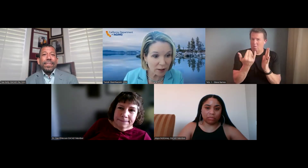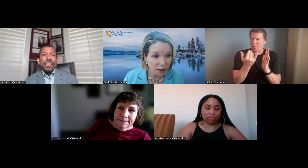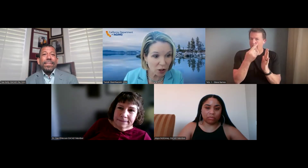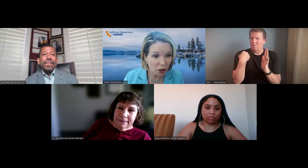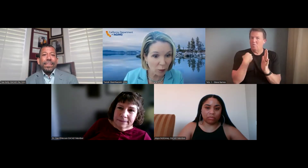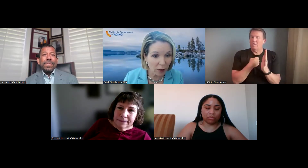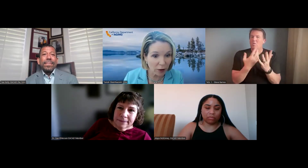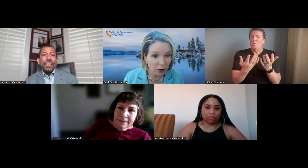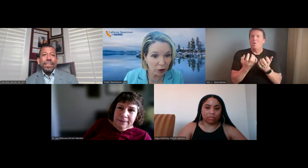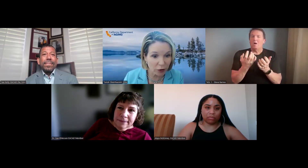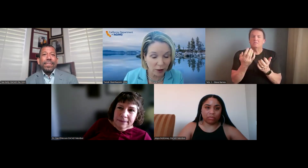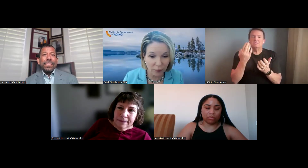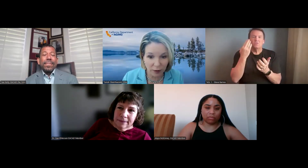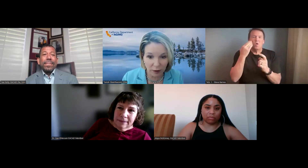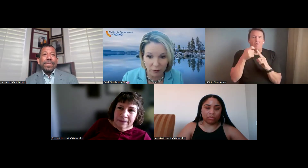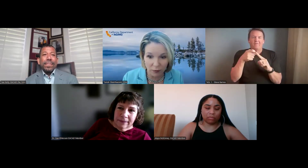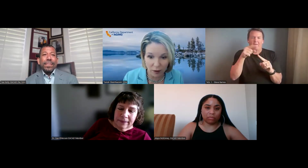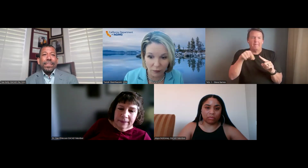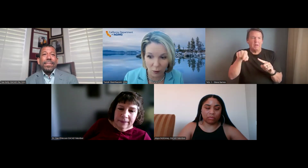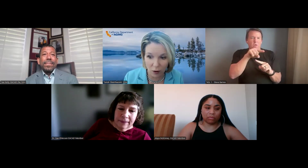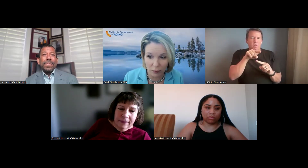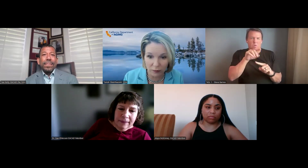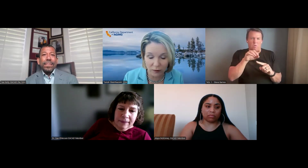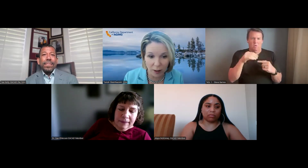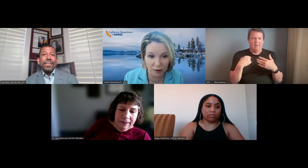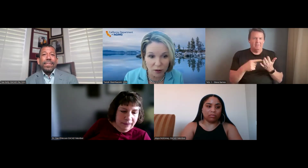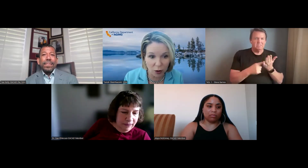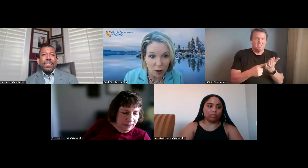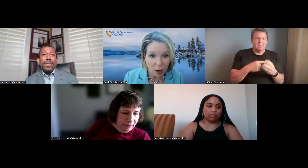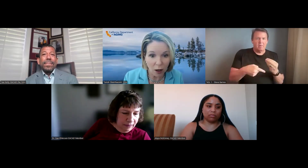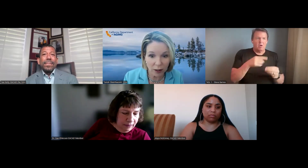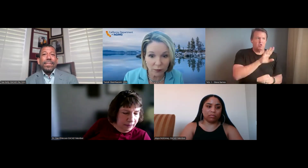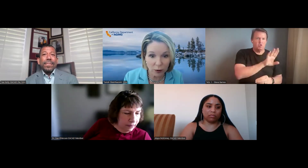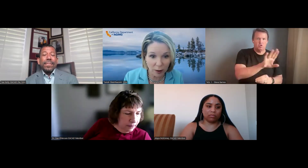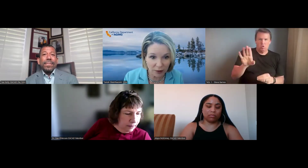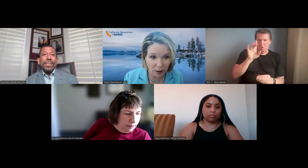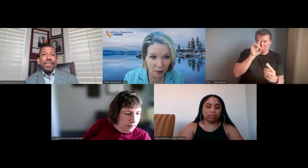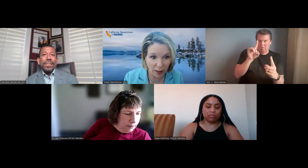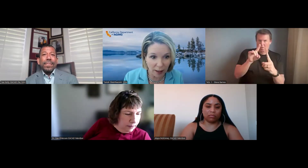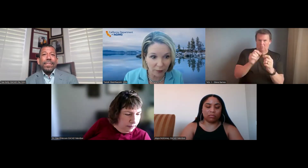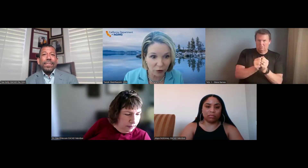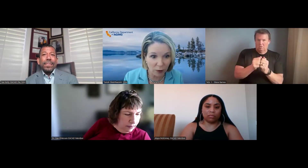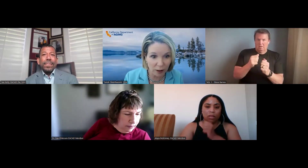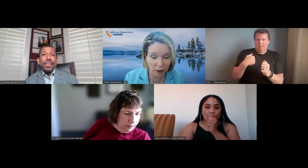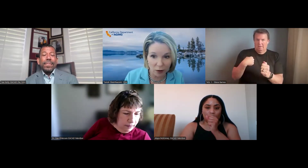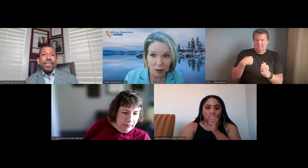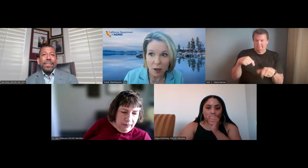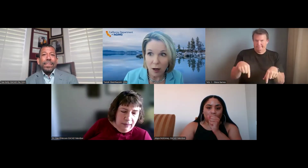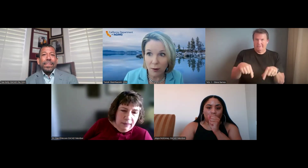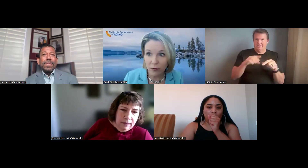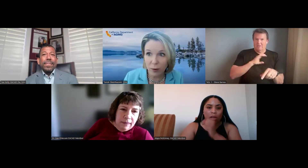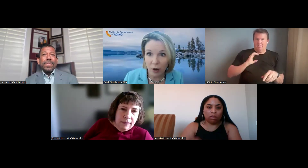to have a discussion on where you're kind of thinking of the work with this committee. So I'll give you an update on that after we